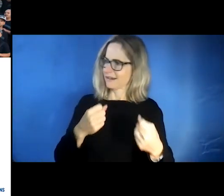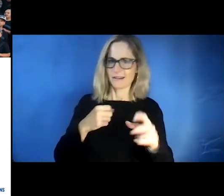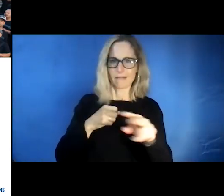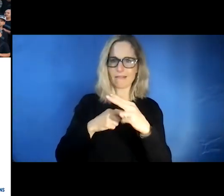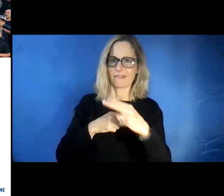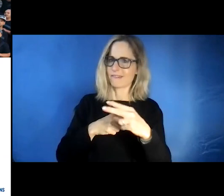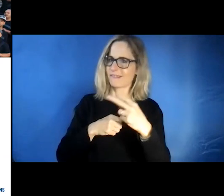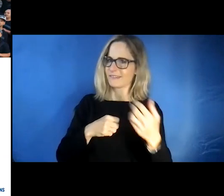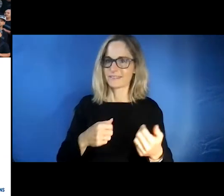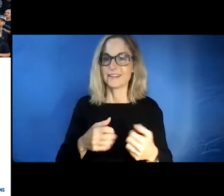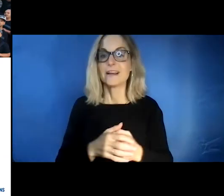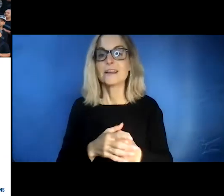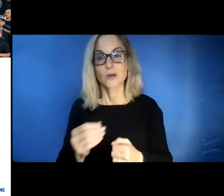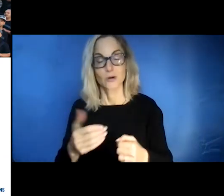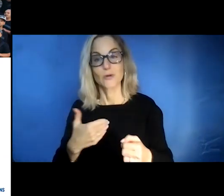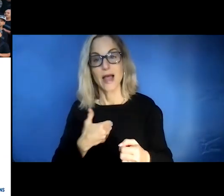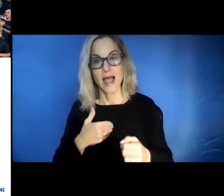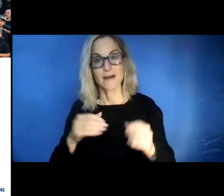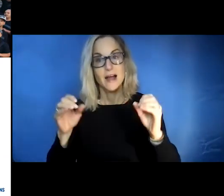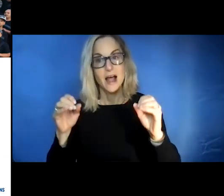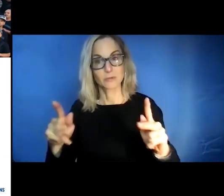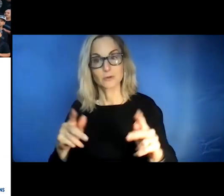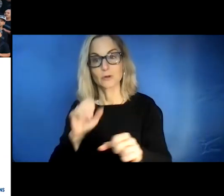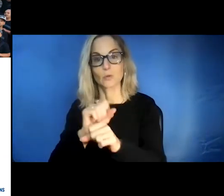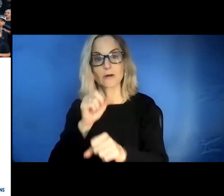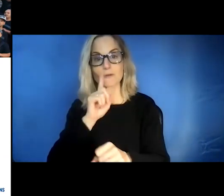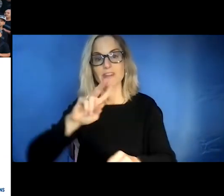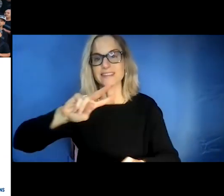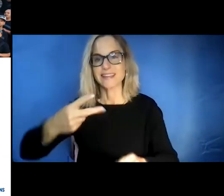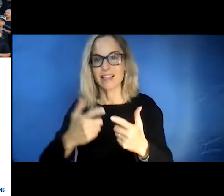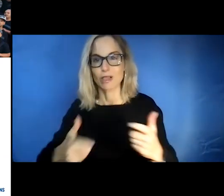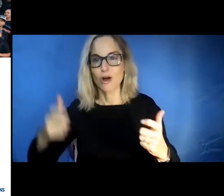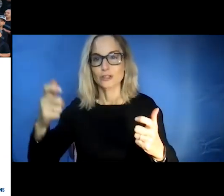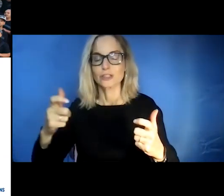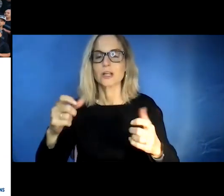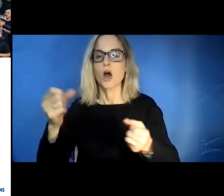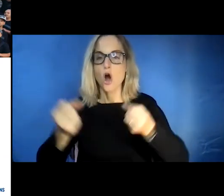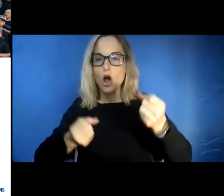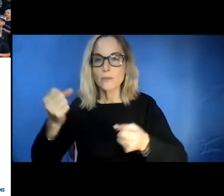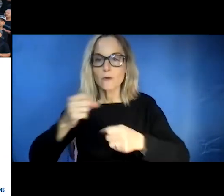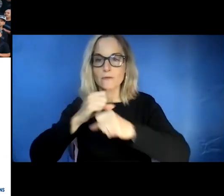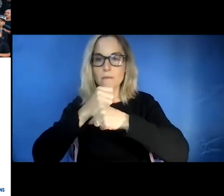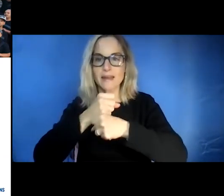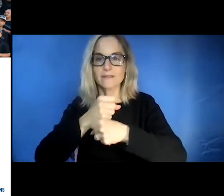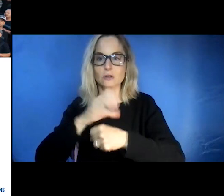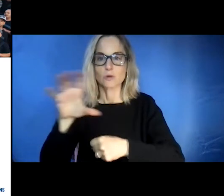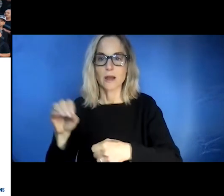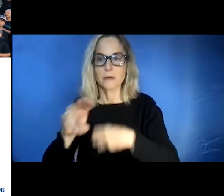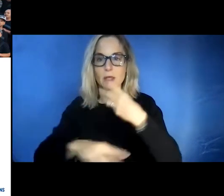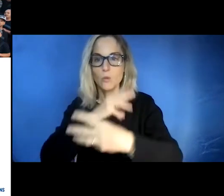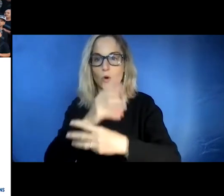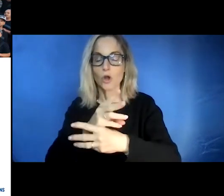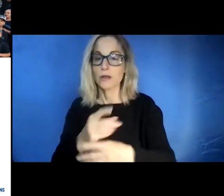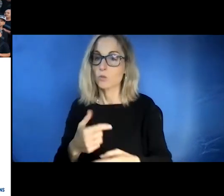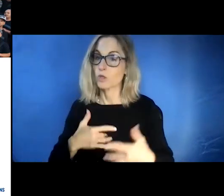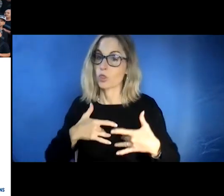automotive manufacturing company in the world. Tesla's a great organization. We're very, very fortunate to have them here in Central Texas. And so